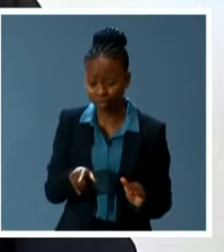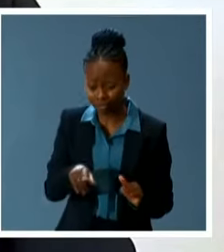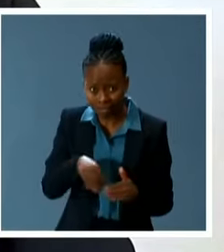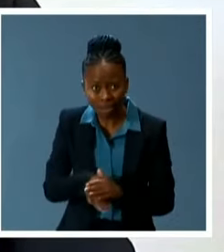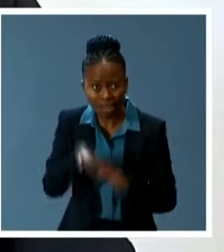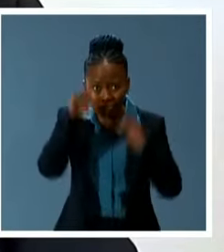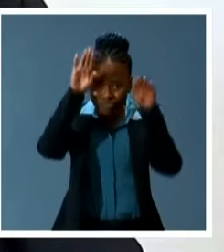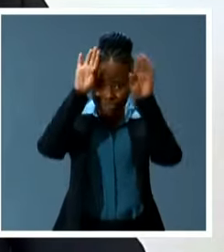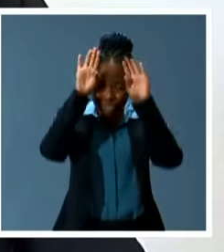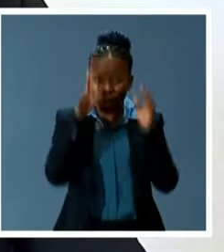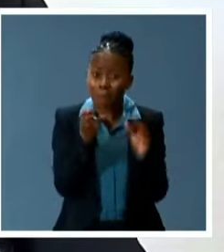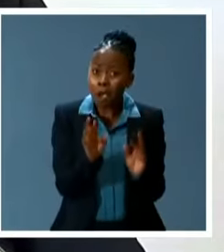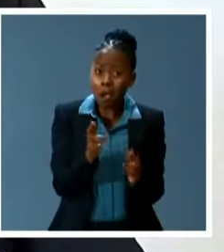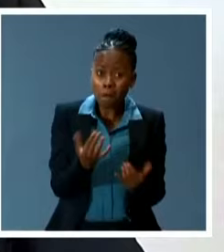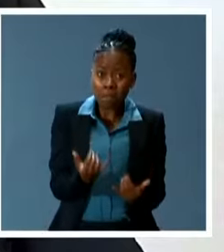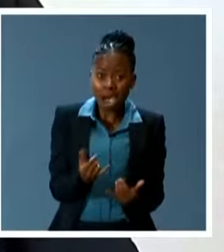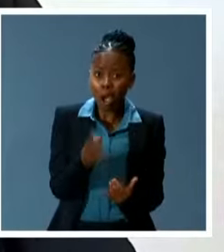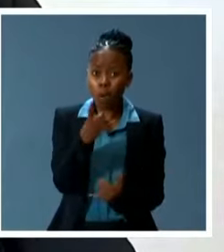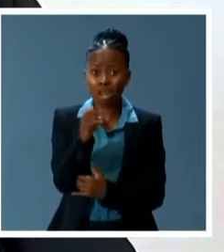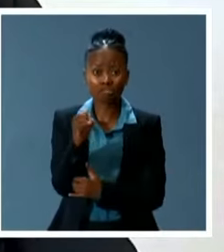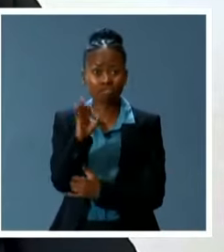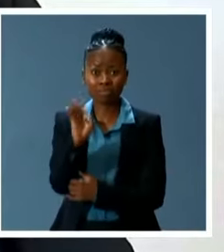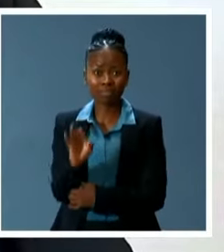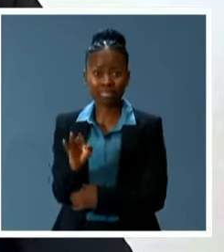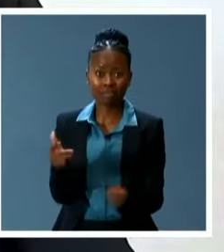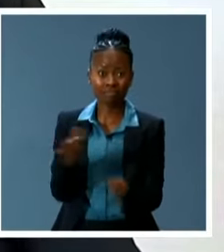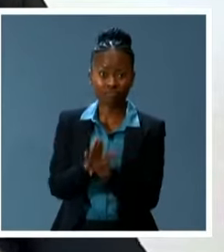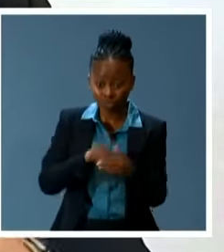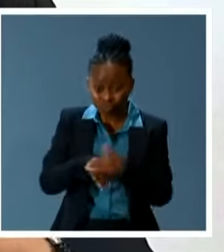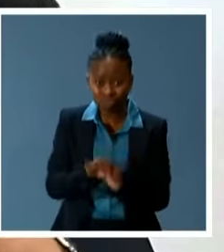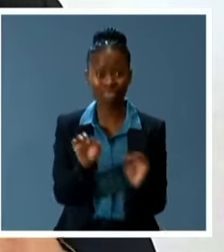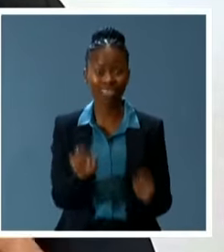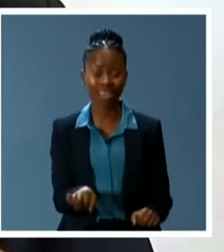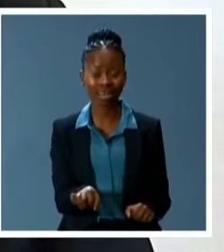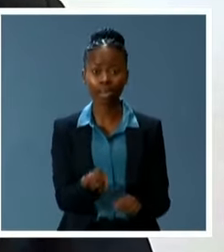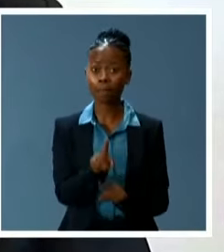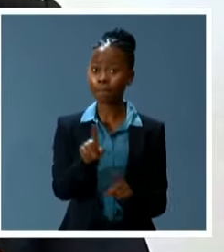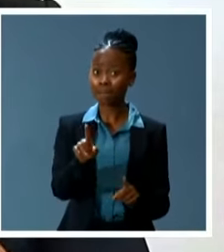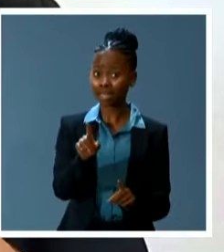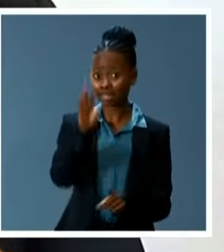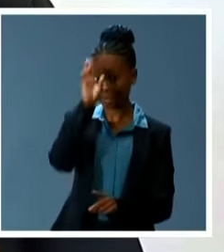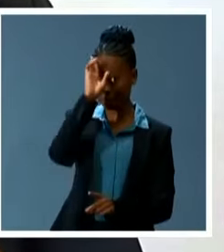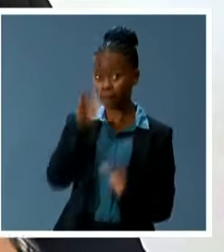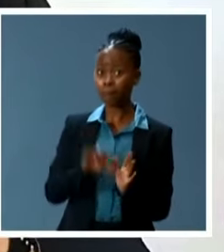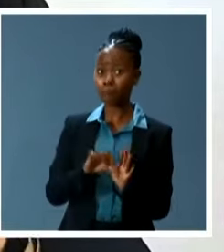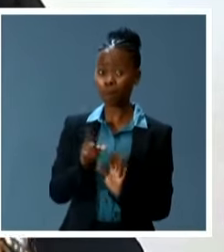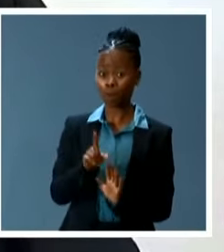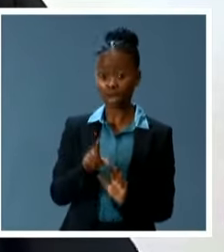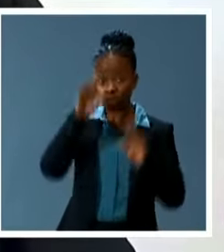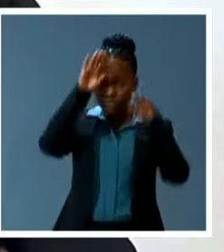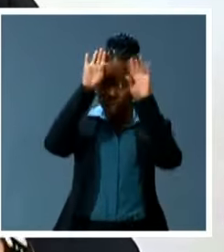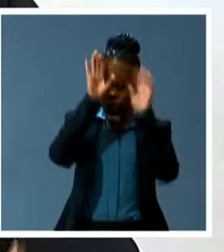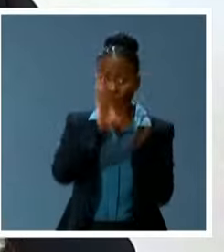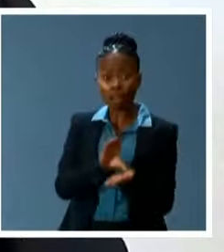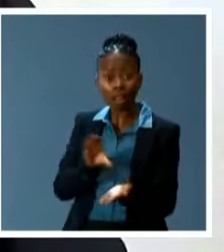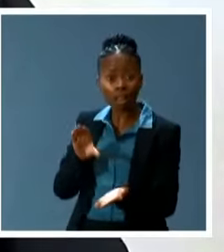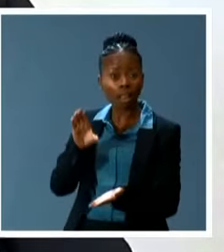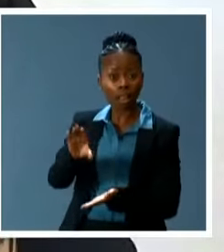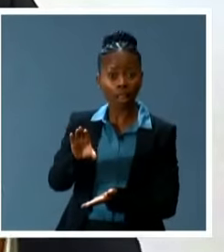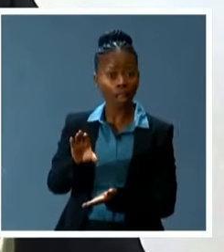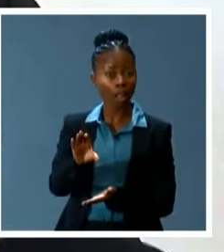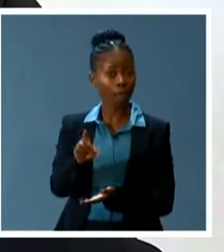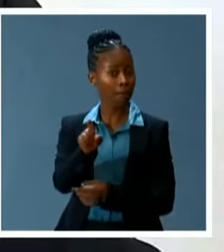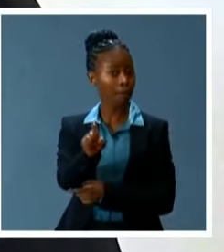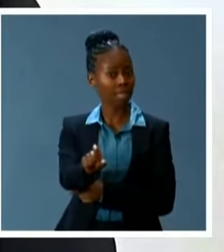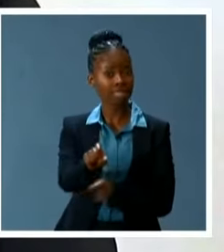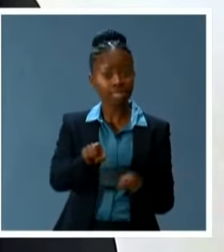around 100%. It is absolutely essential to invest in preschool education, to invest in basic and secondary education, in